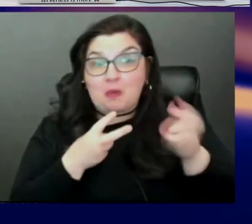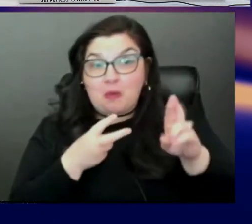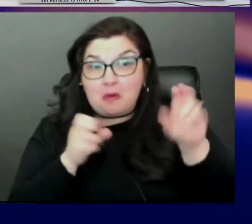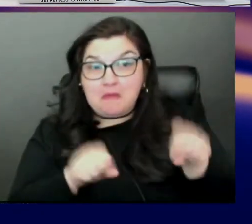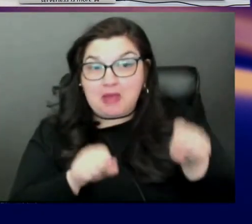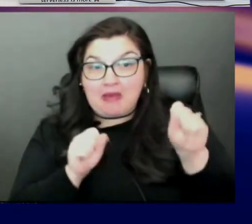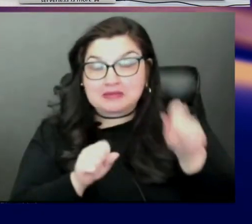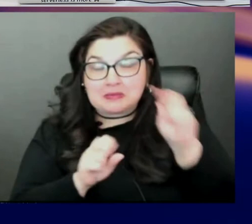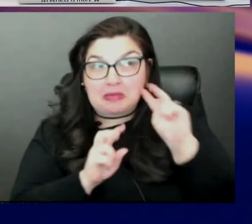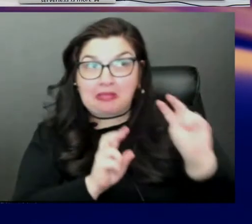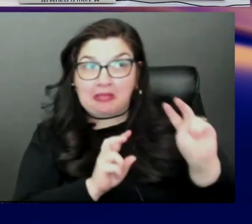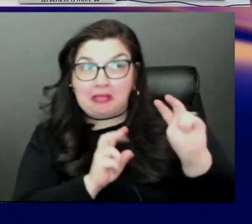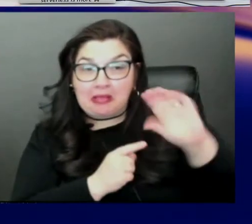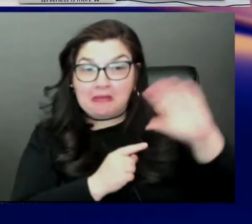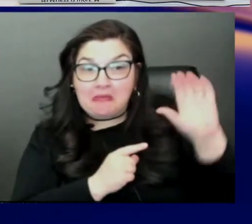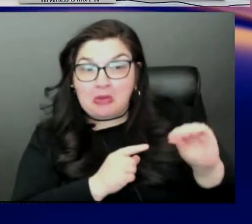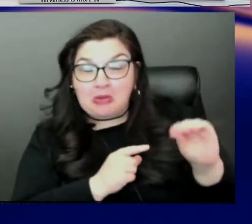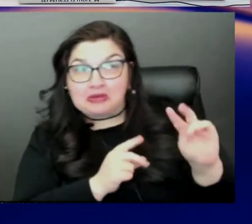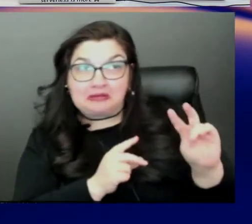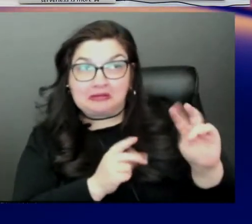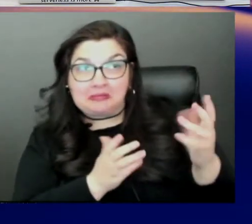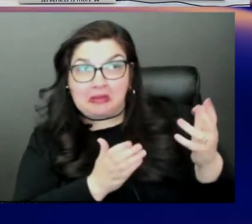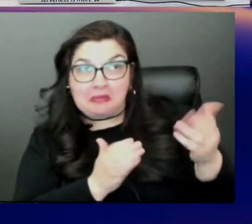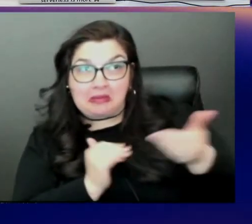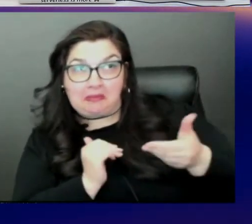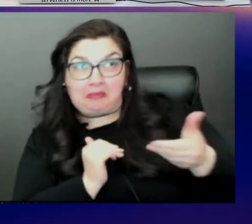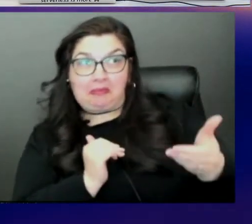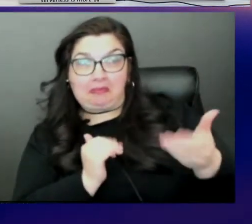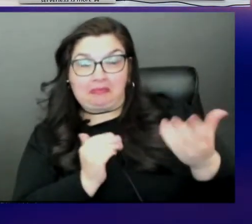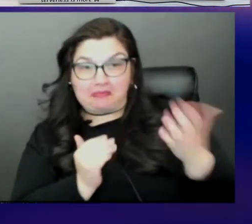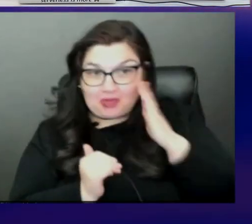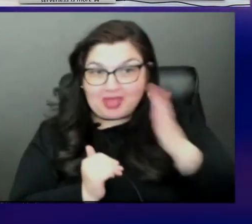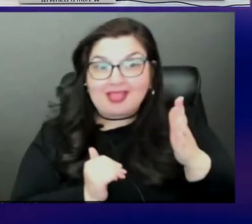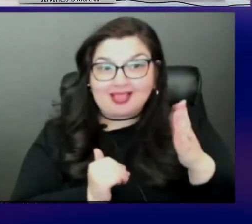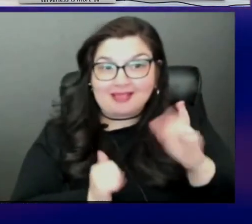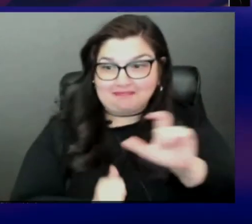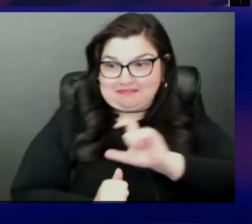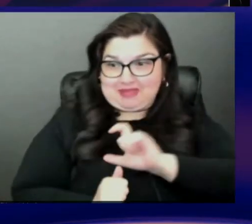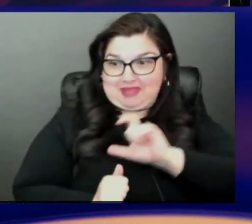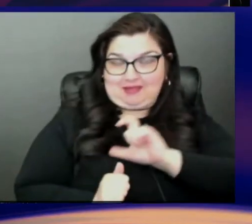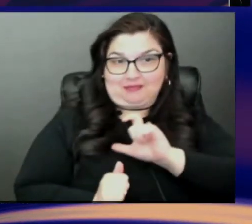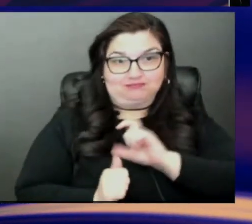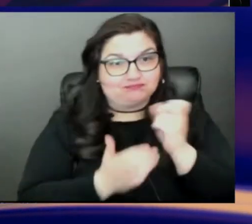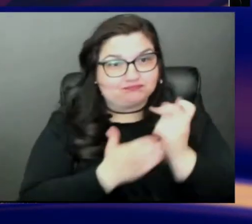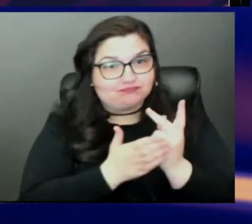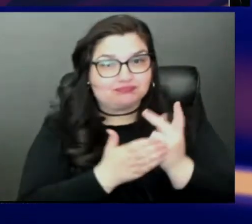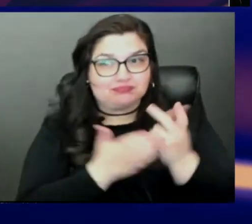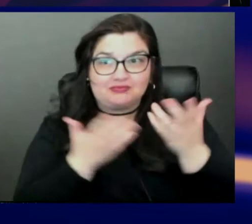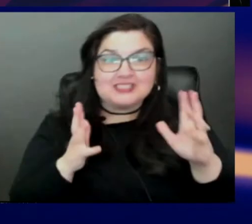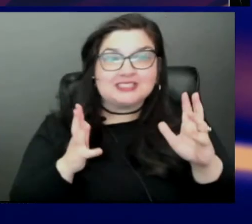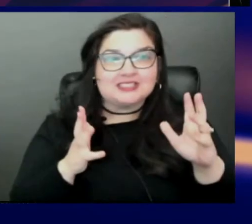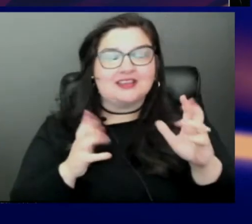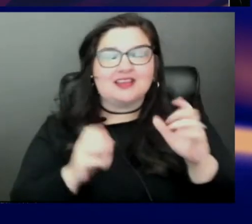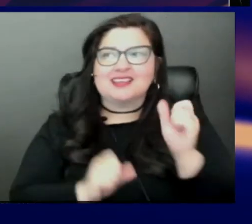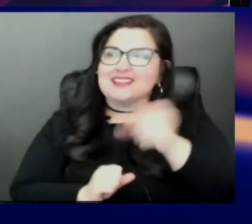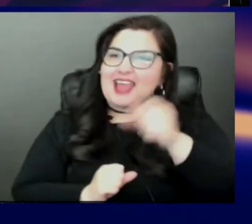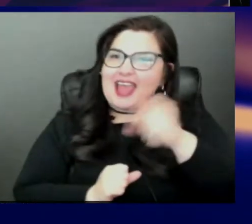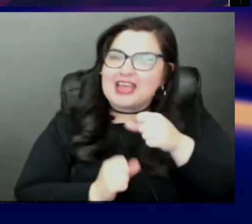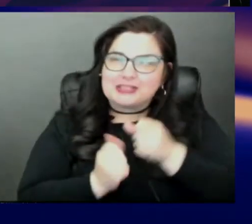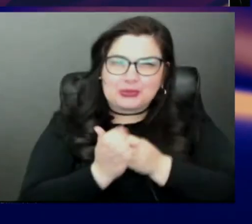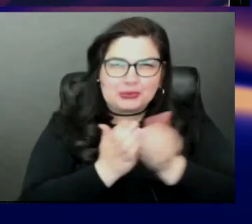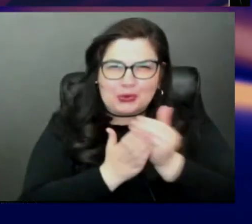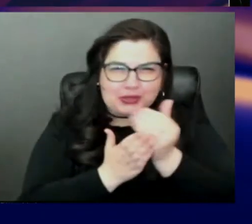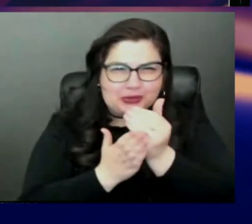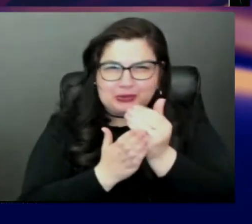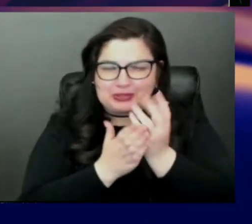earned this badge and obtained that knowledge. Got it. And you know, going through, when there's so much